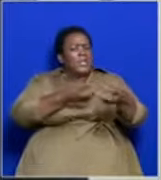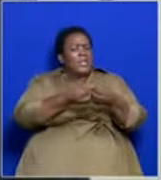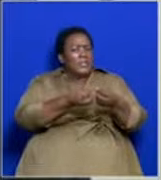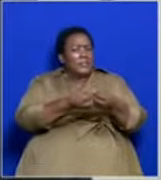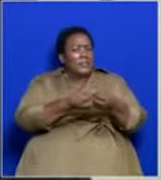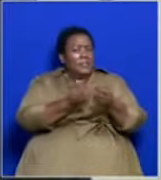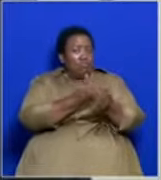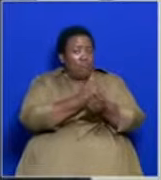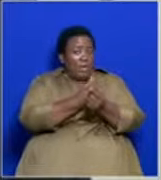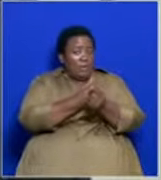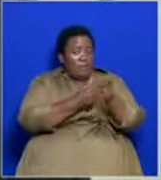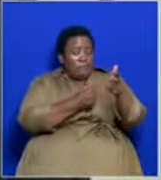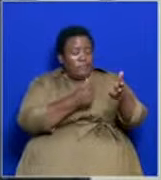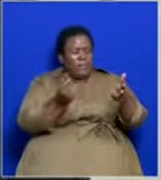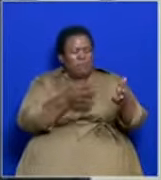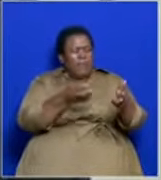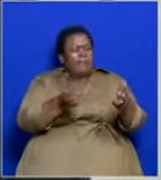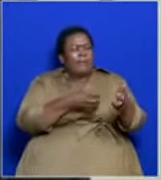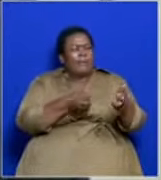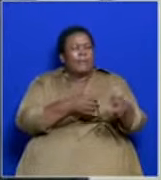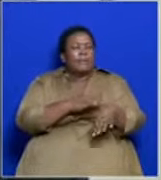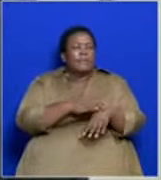Around 2000,